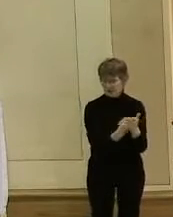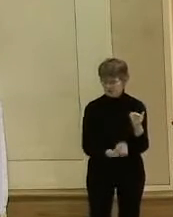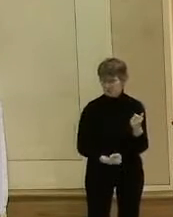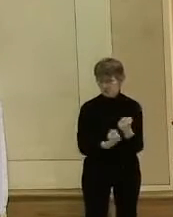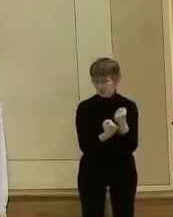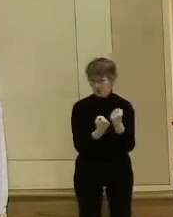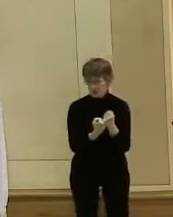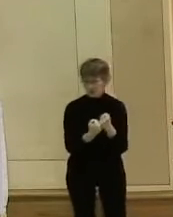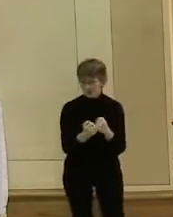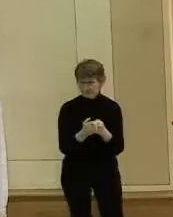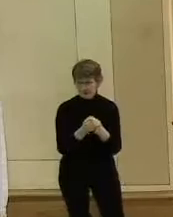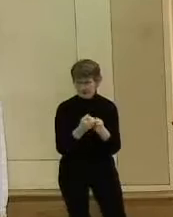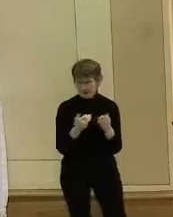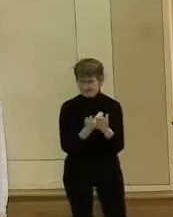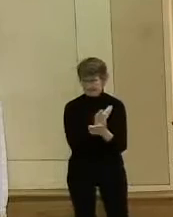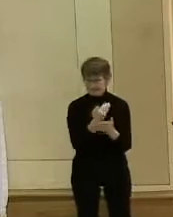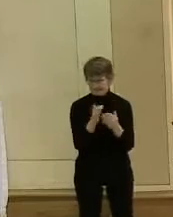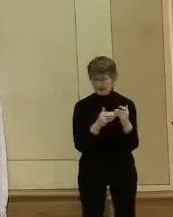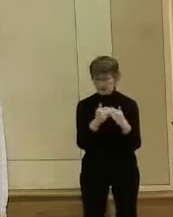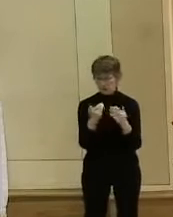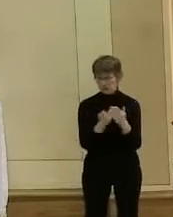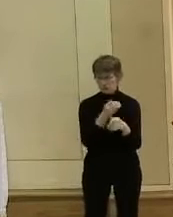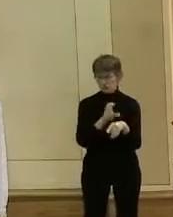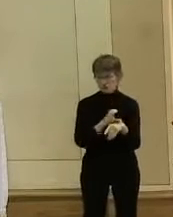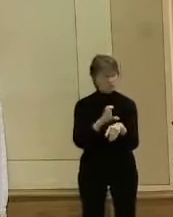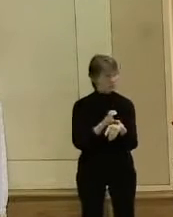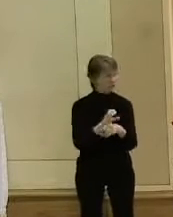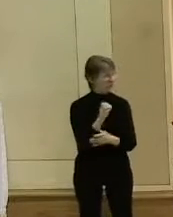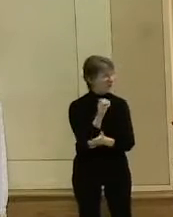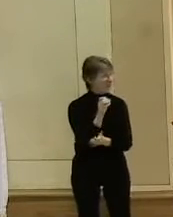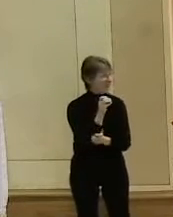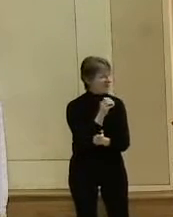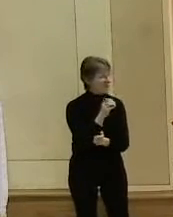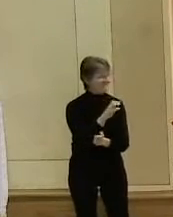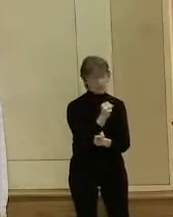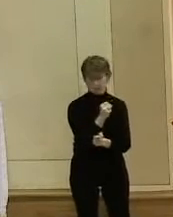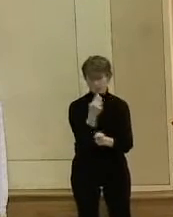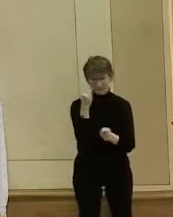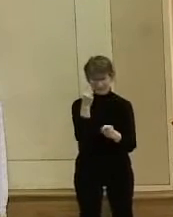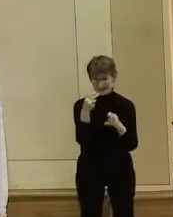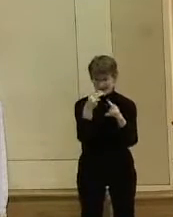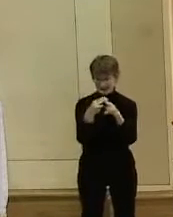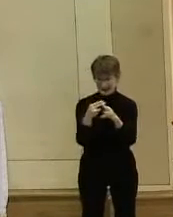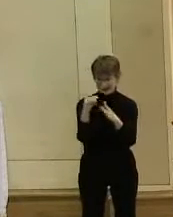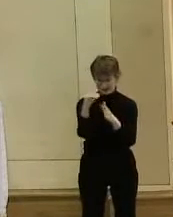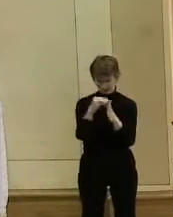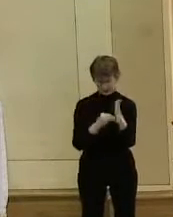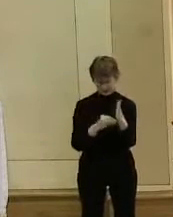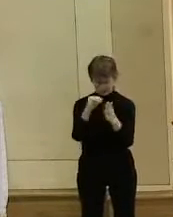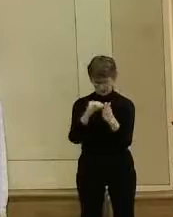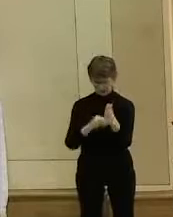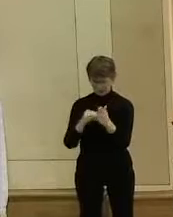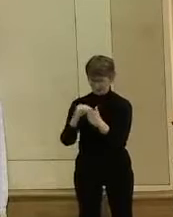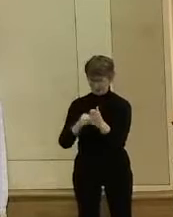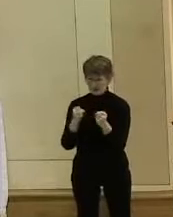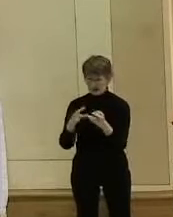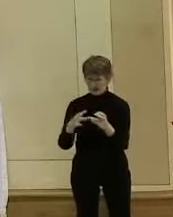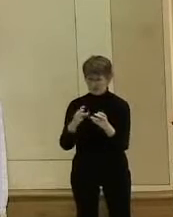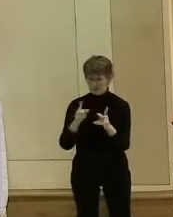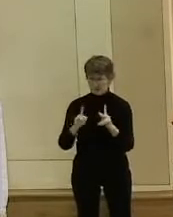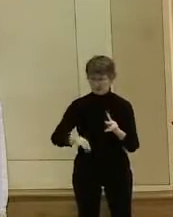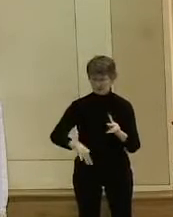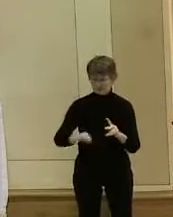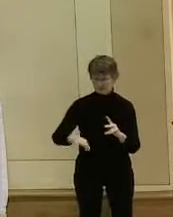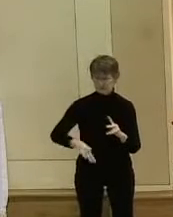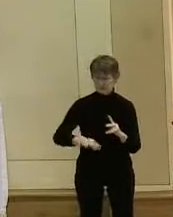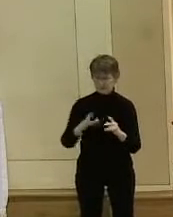campaign manager types do. They want to work on their campaign, and I said, it's one campaign. So he left, and I put